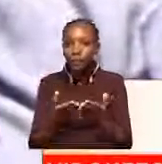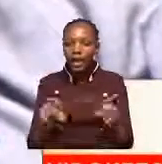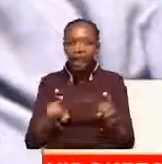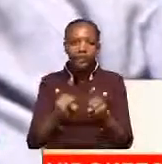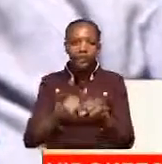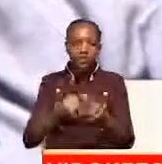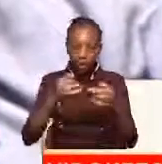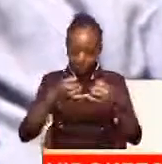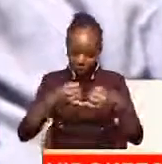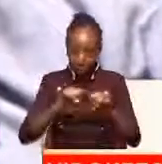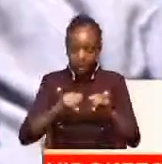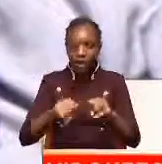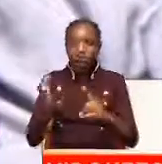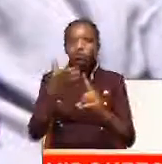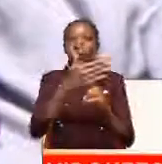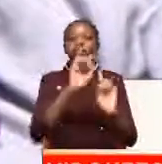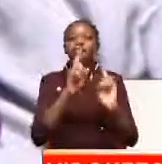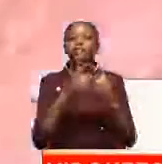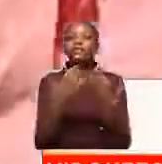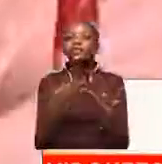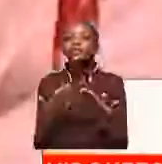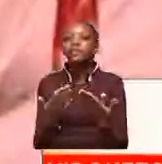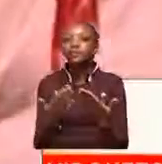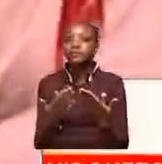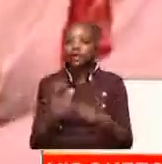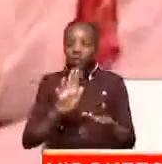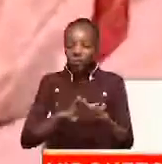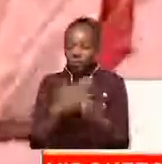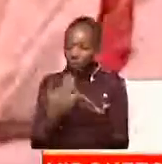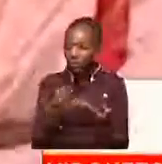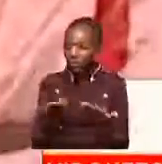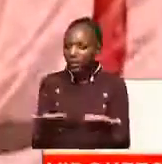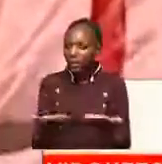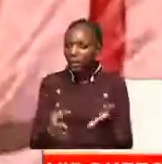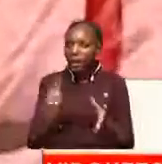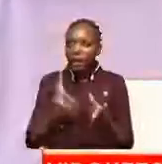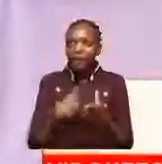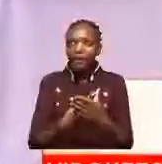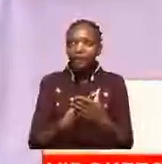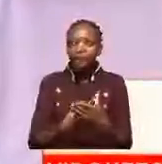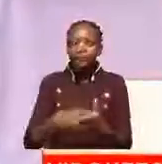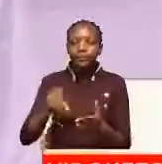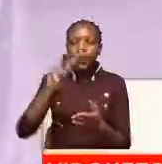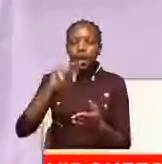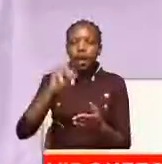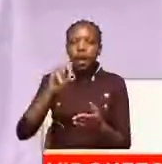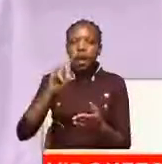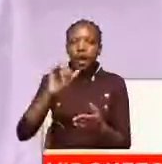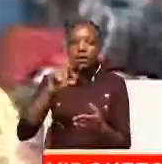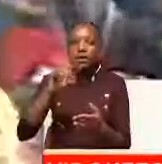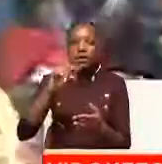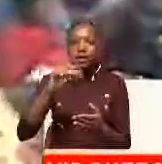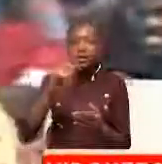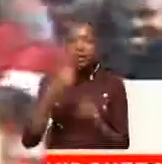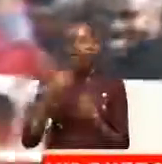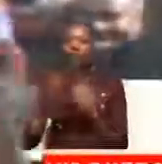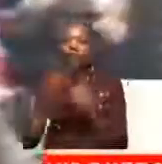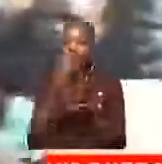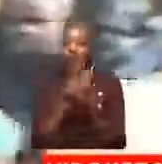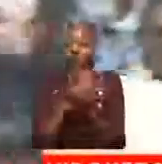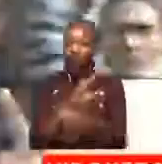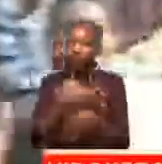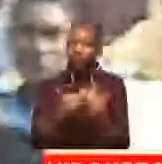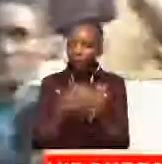end. Good country, good people. Askofu mkuu Ndingi Mwana Anzeki alizungumza ukweli wa madaraka kama